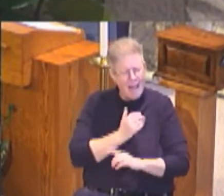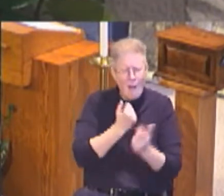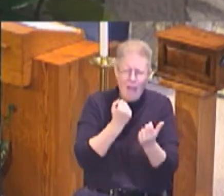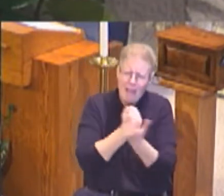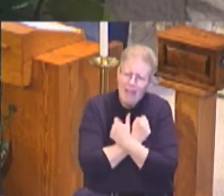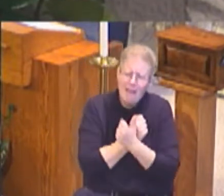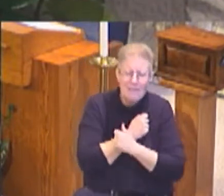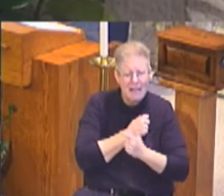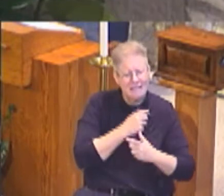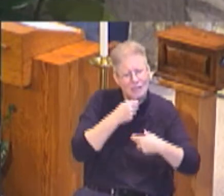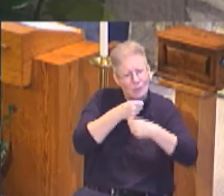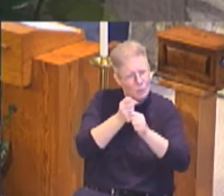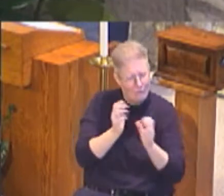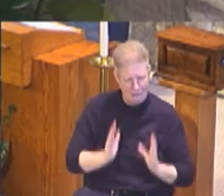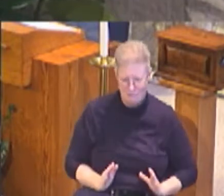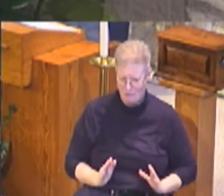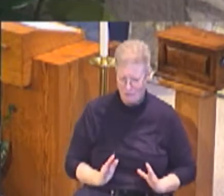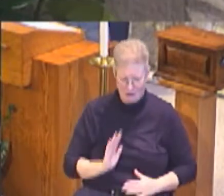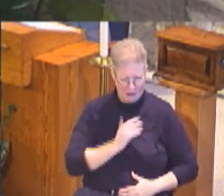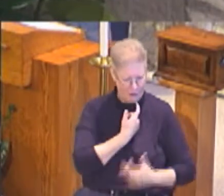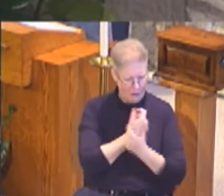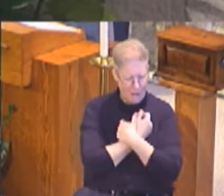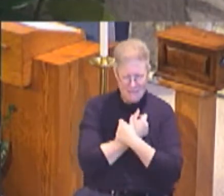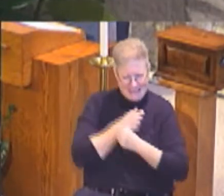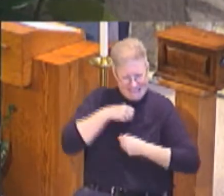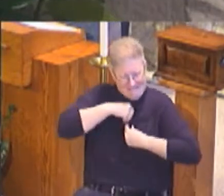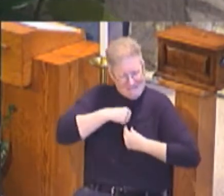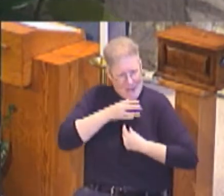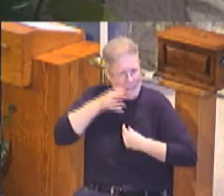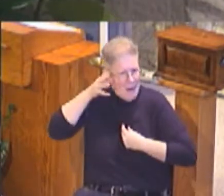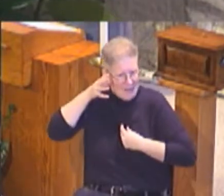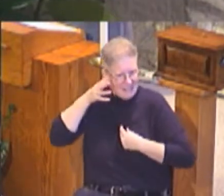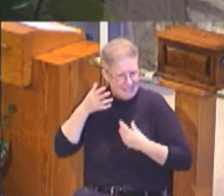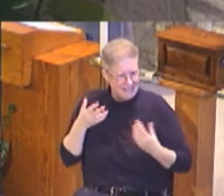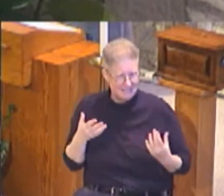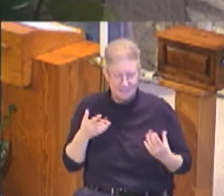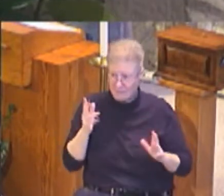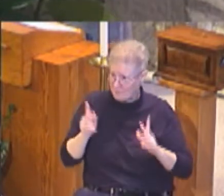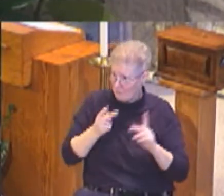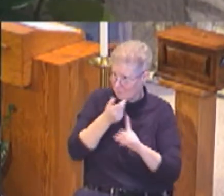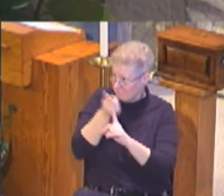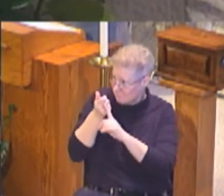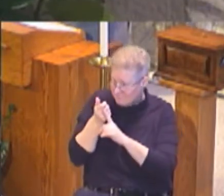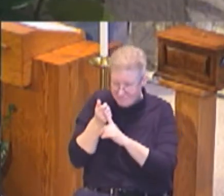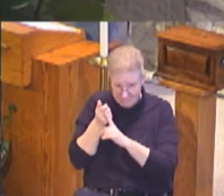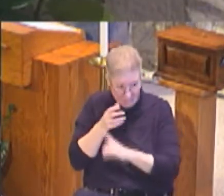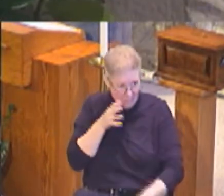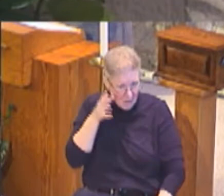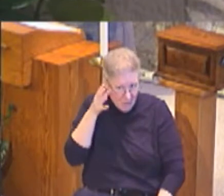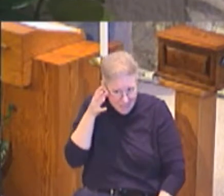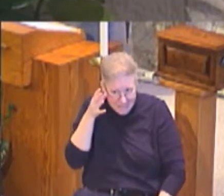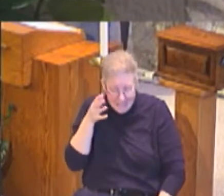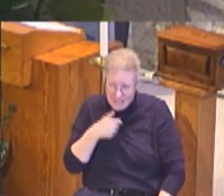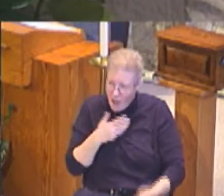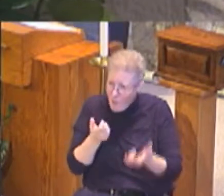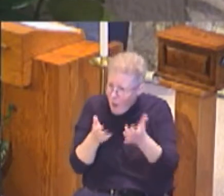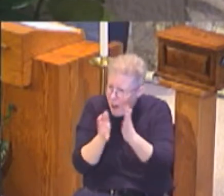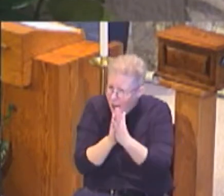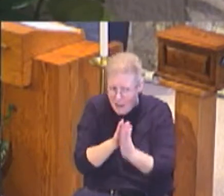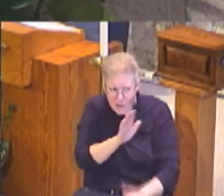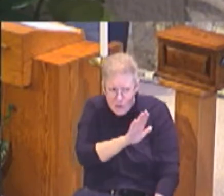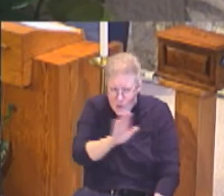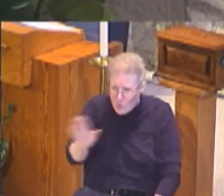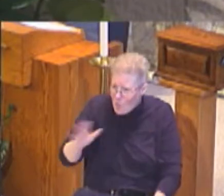loving inner parent. And those of you who are parents, I'd like to ask, what's your desire for